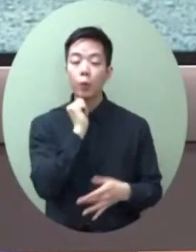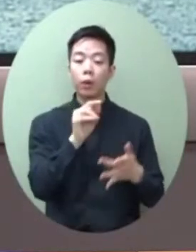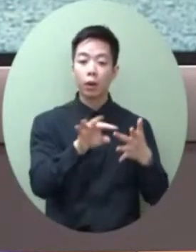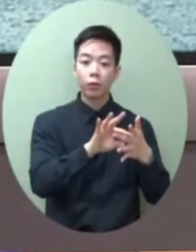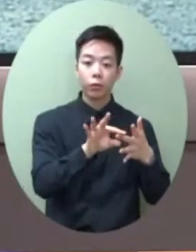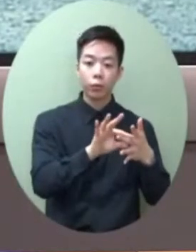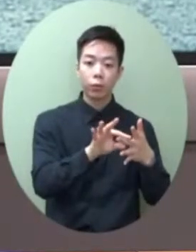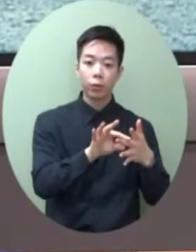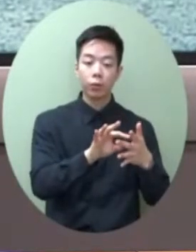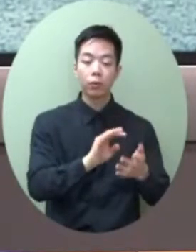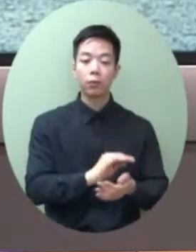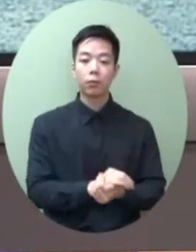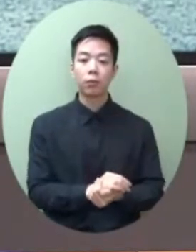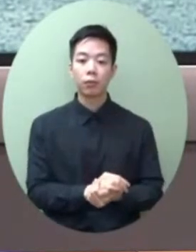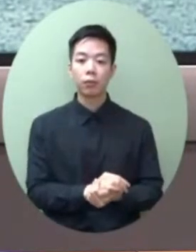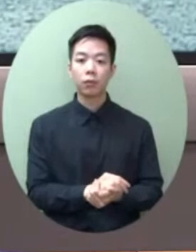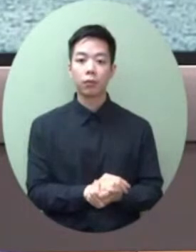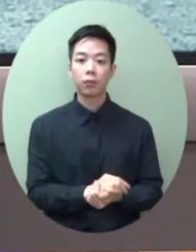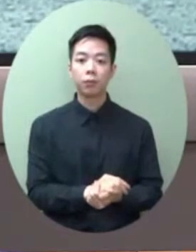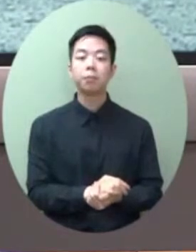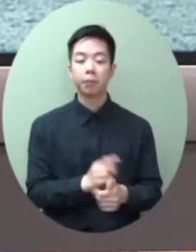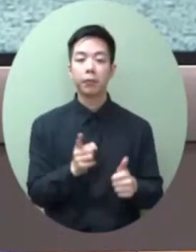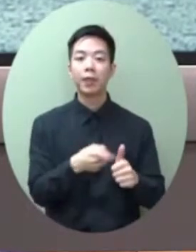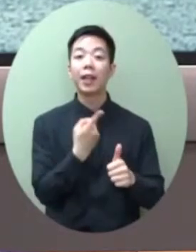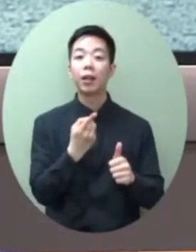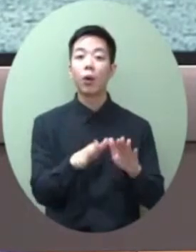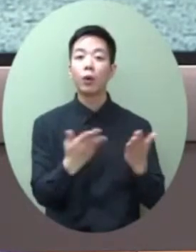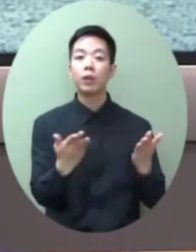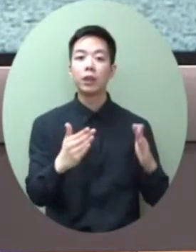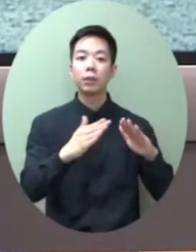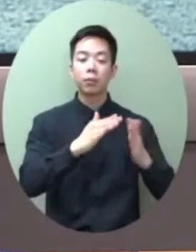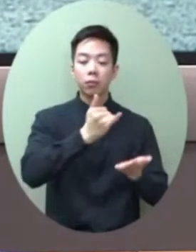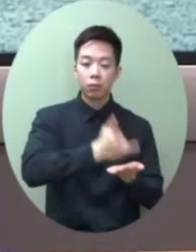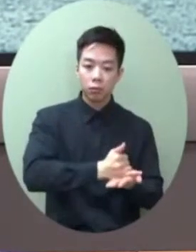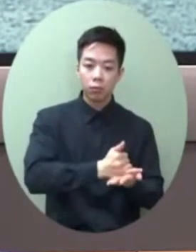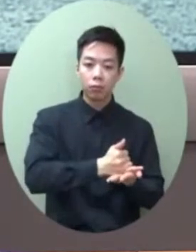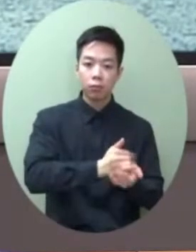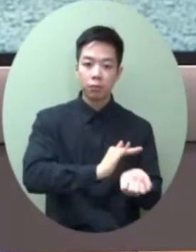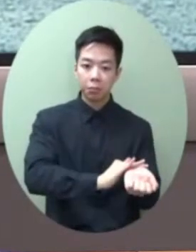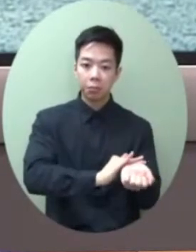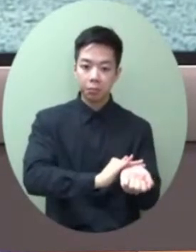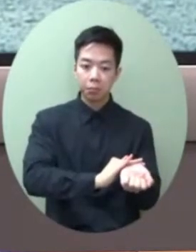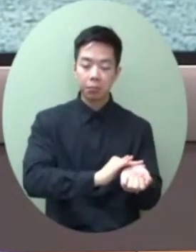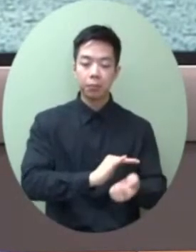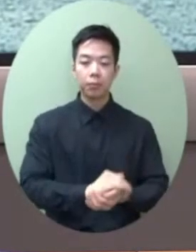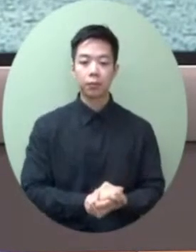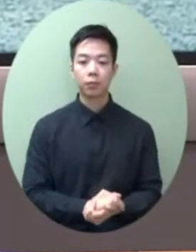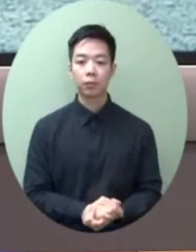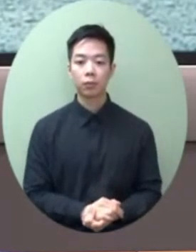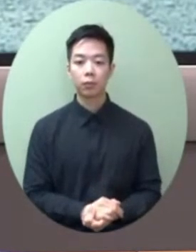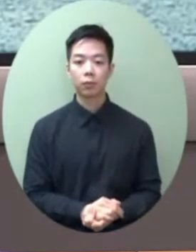the elderly homes, at the beginning, they were doing home quarantine.